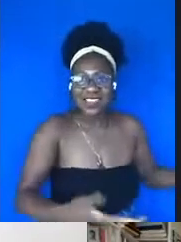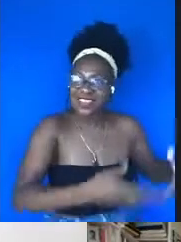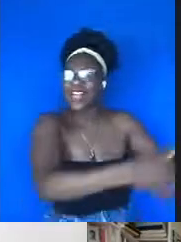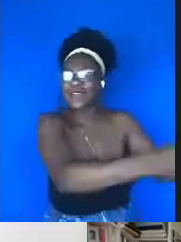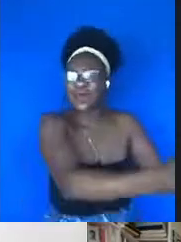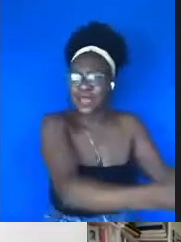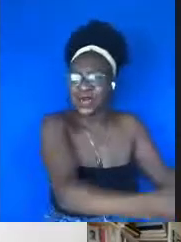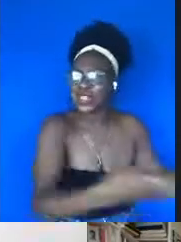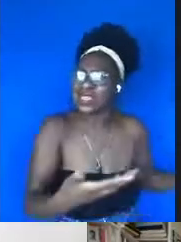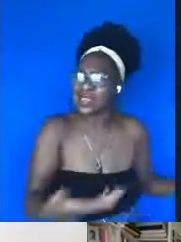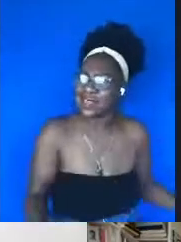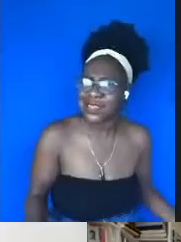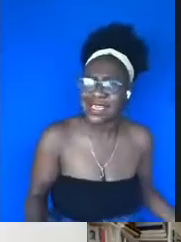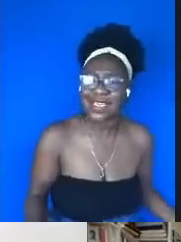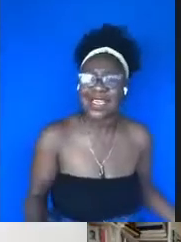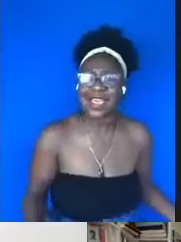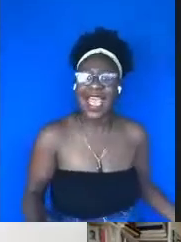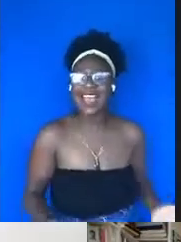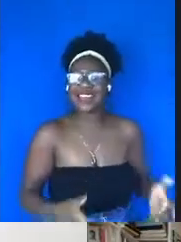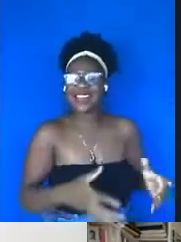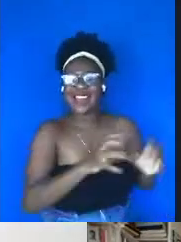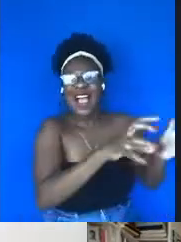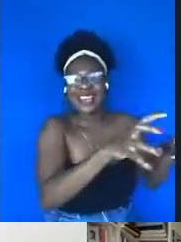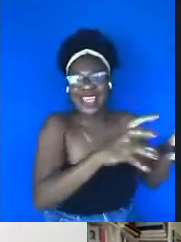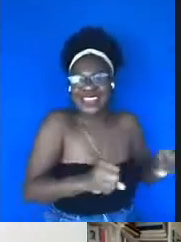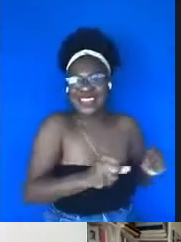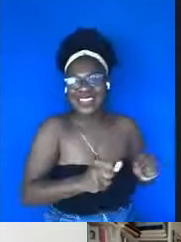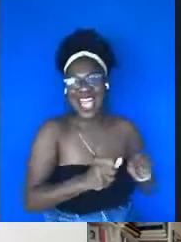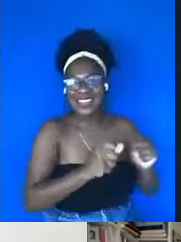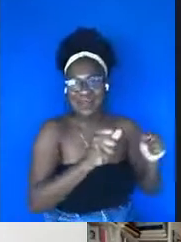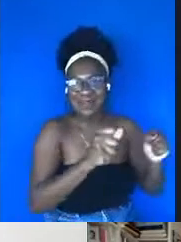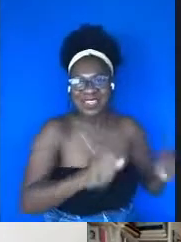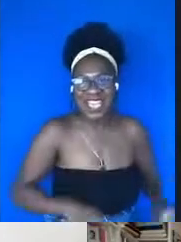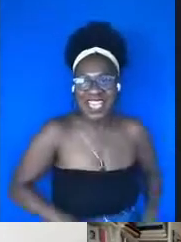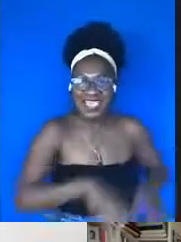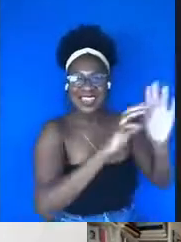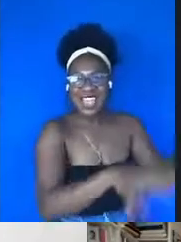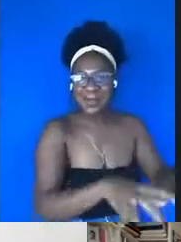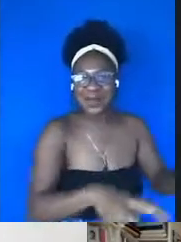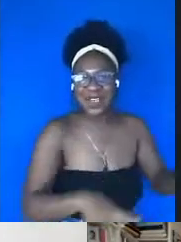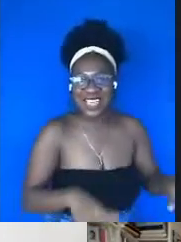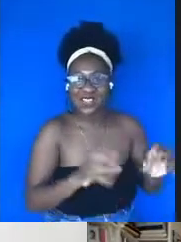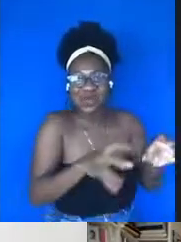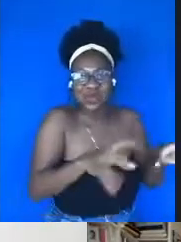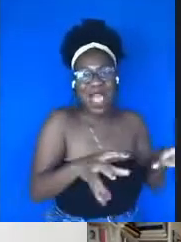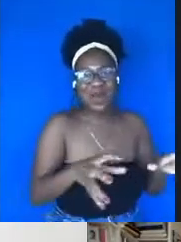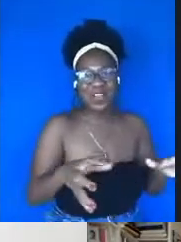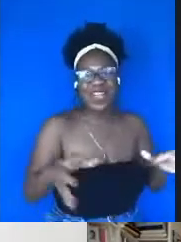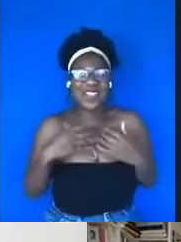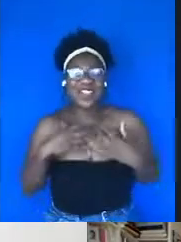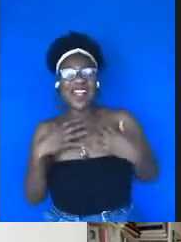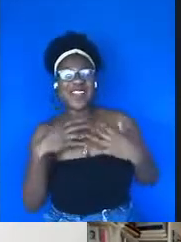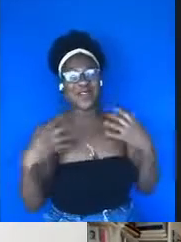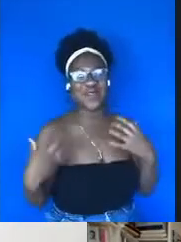being, this elevated being, which is a good thing, as this toxic entity that has to be like condemned because it has too much